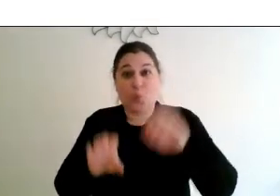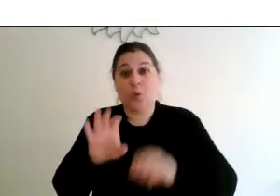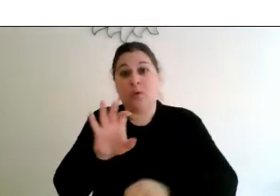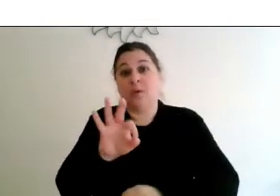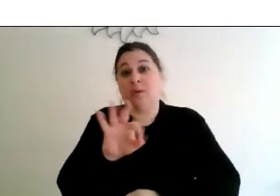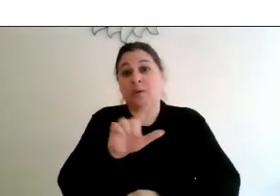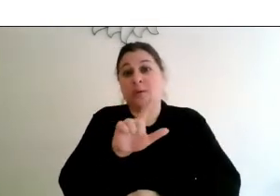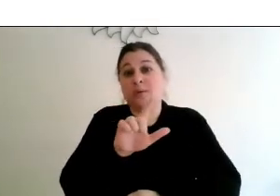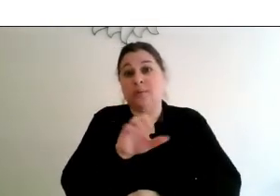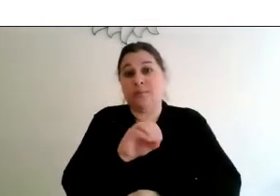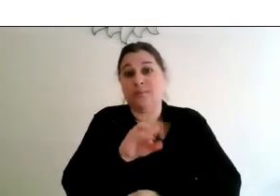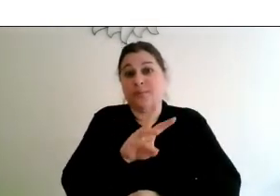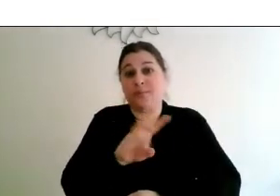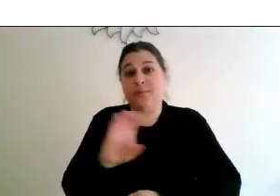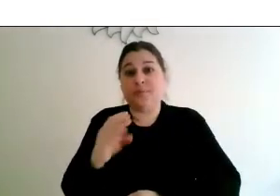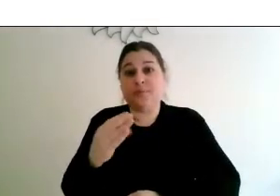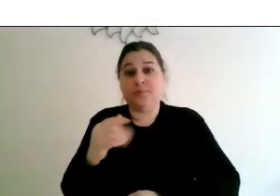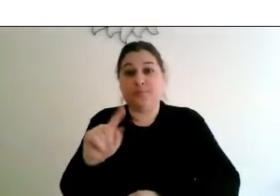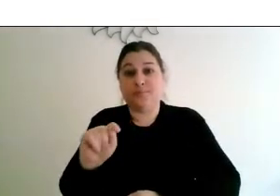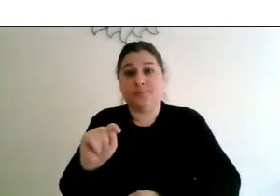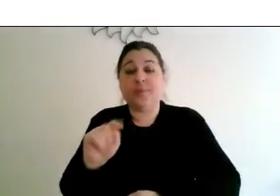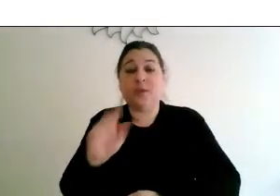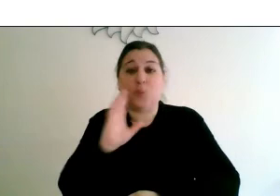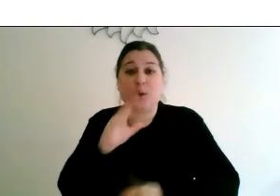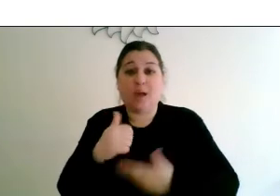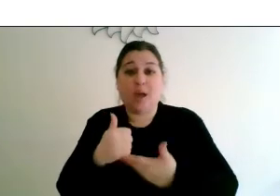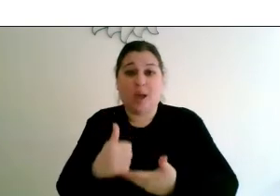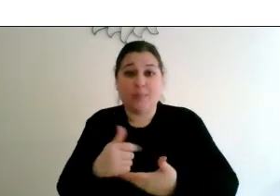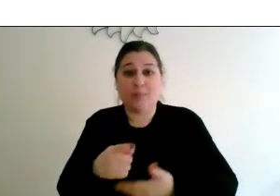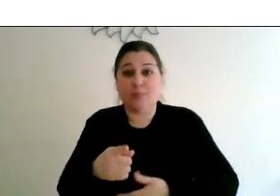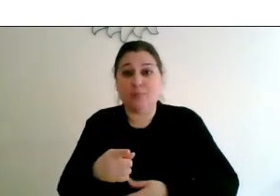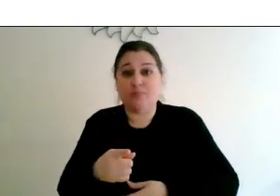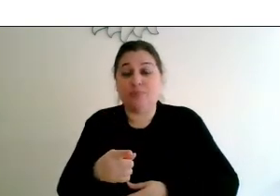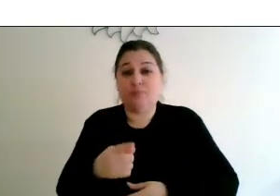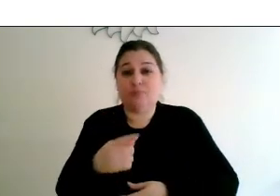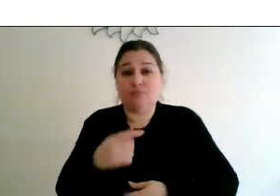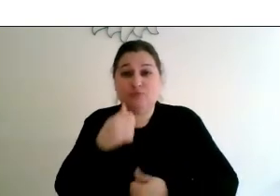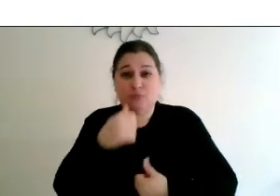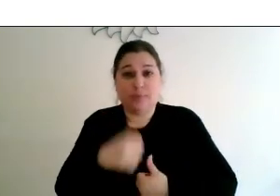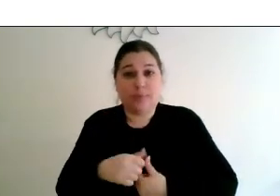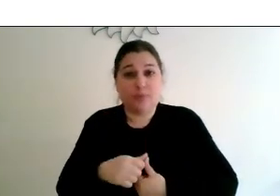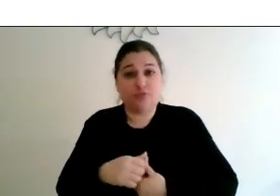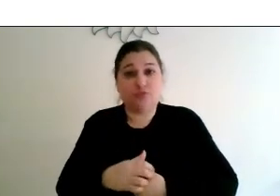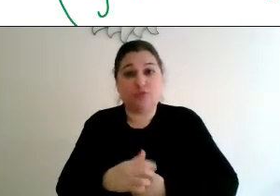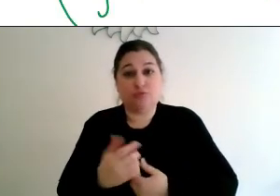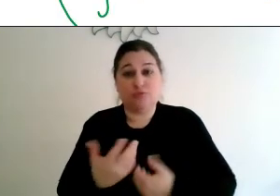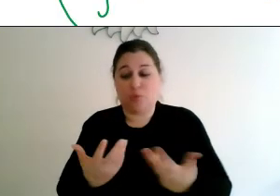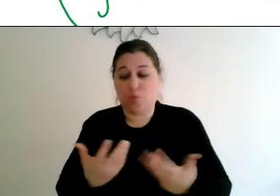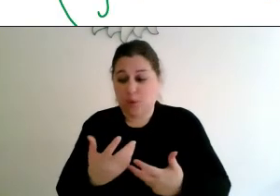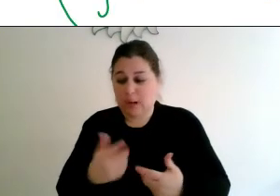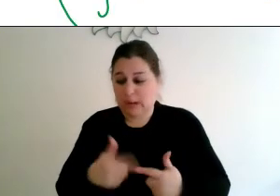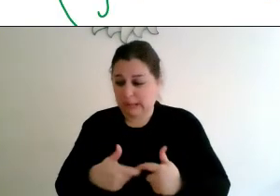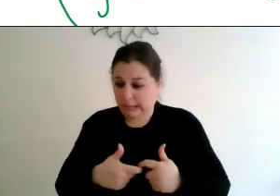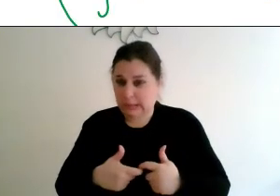to help guide your thinking with this. And or go back to this slide